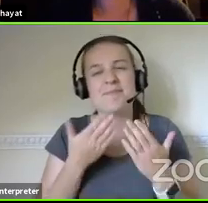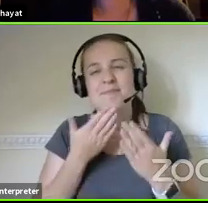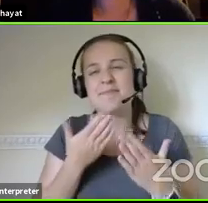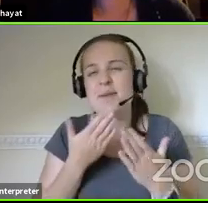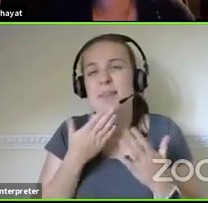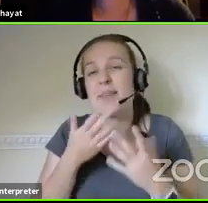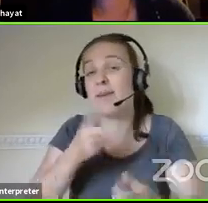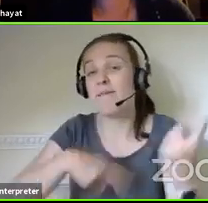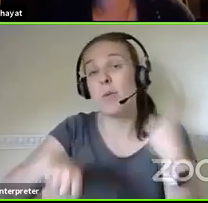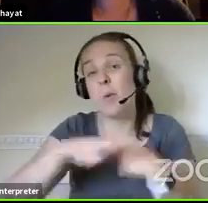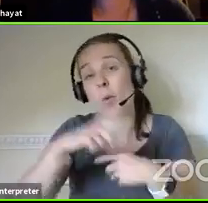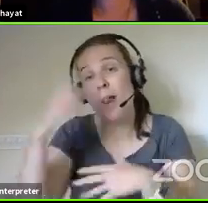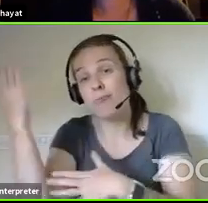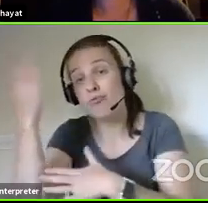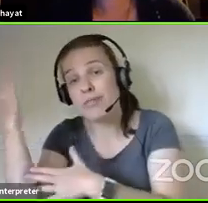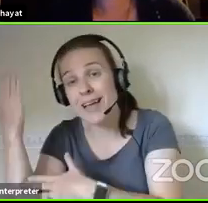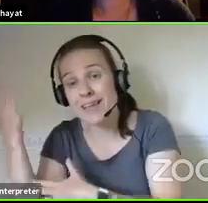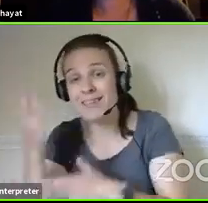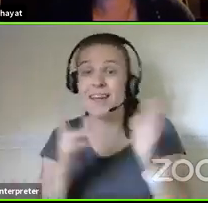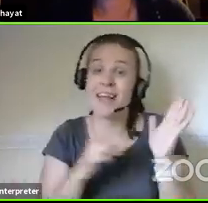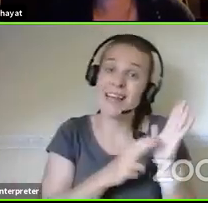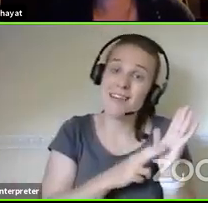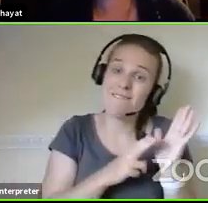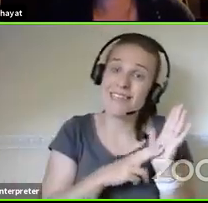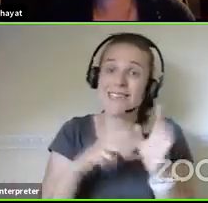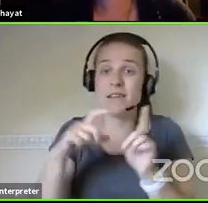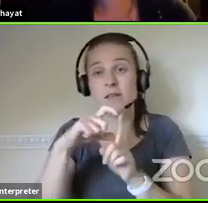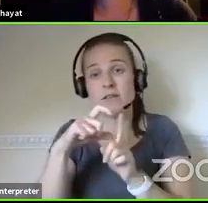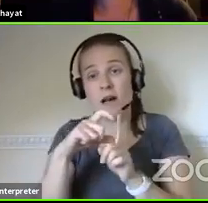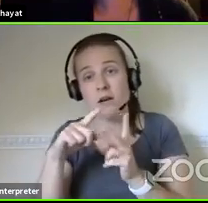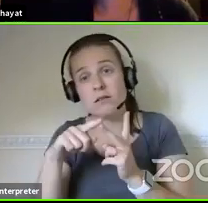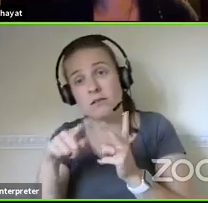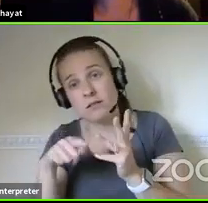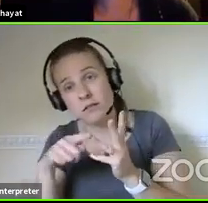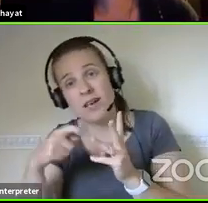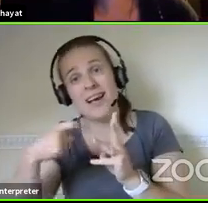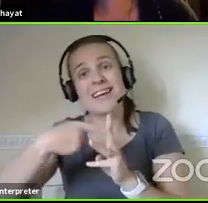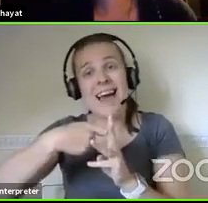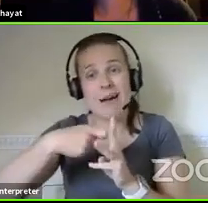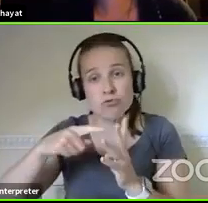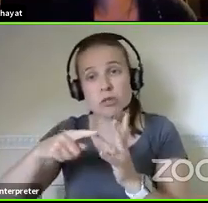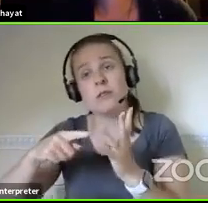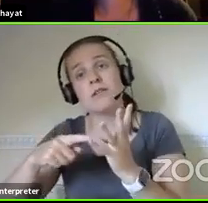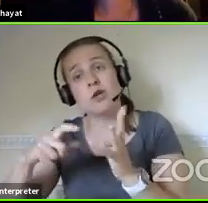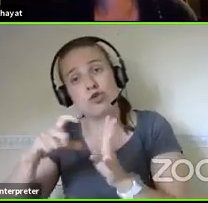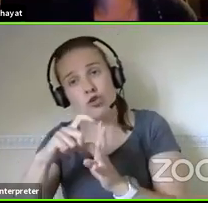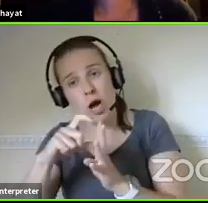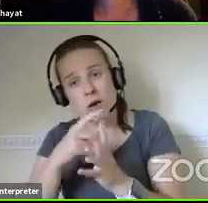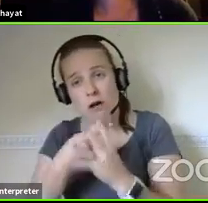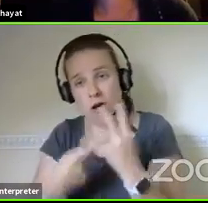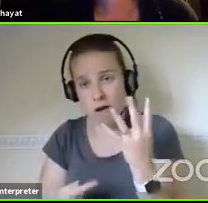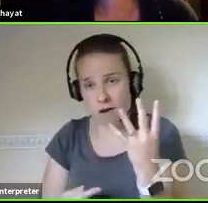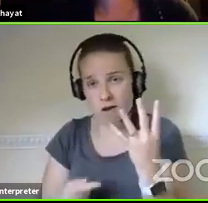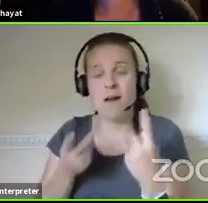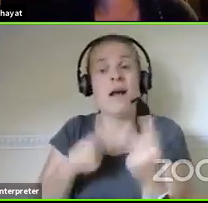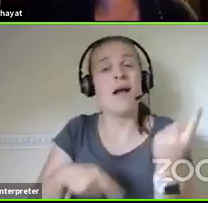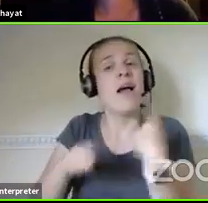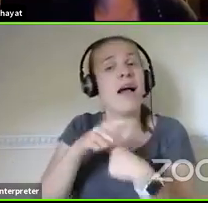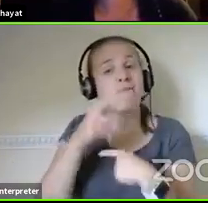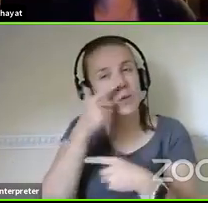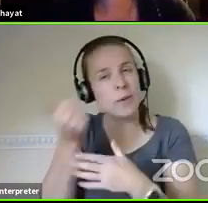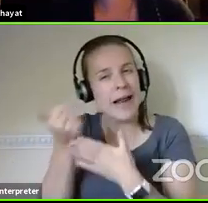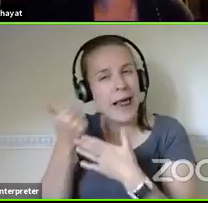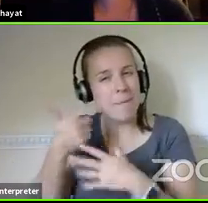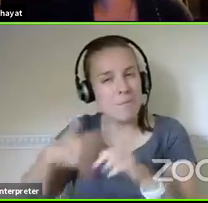our presenters, to Nafisa and Duncan and Karen and Dragana, and to everybody who's helped in the